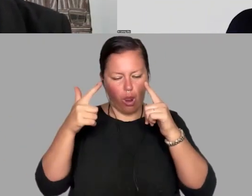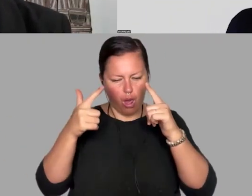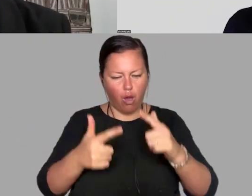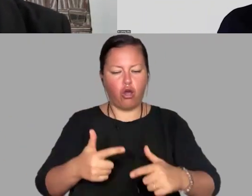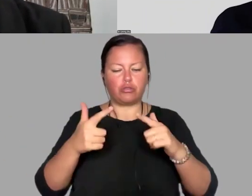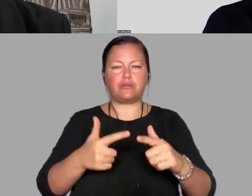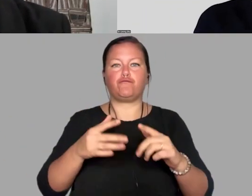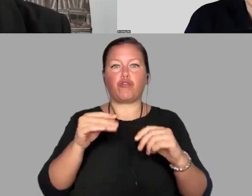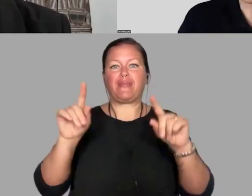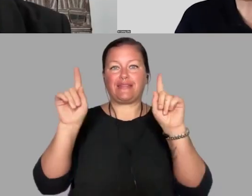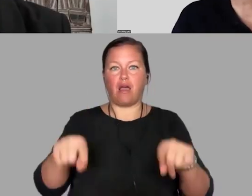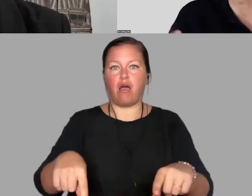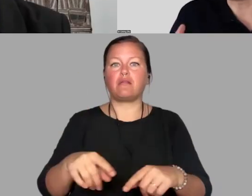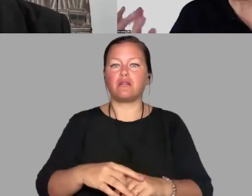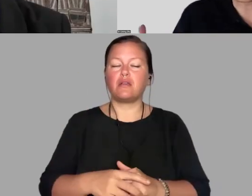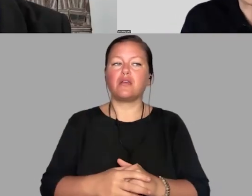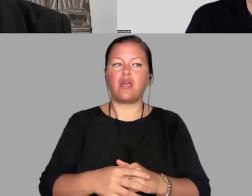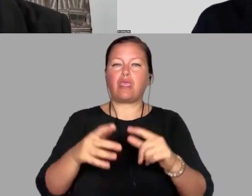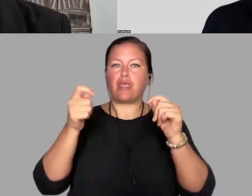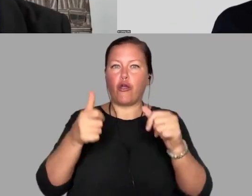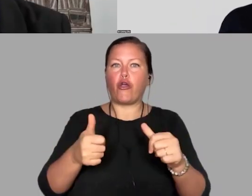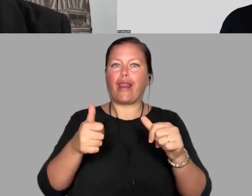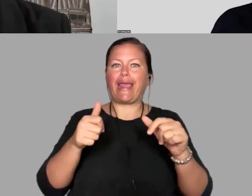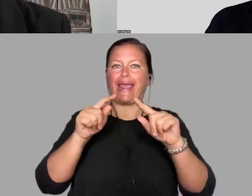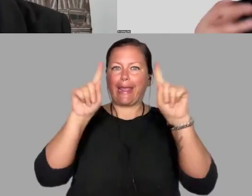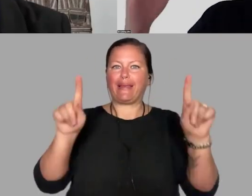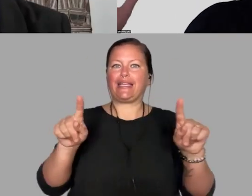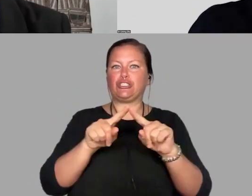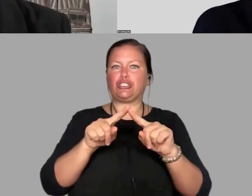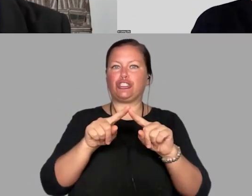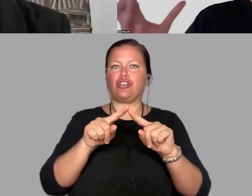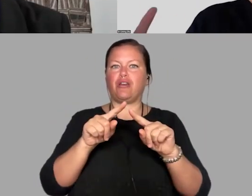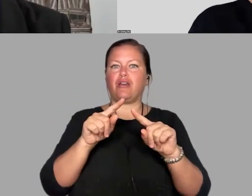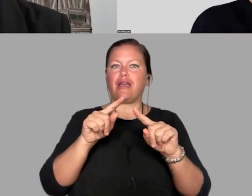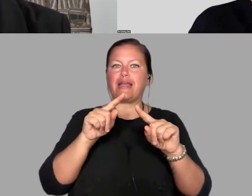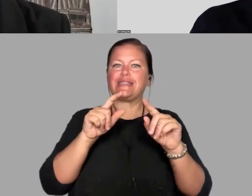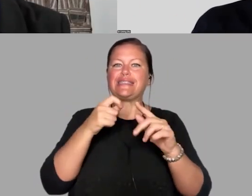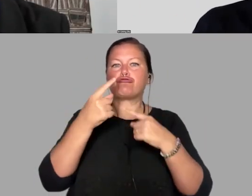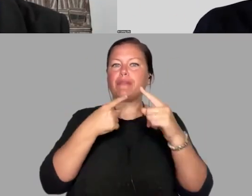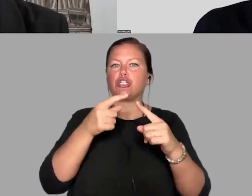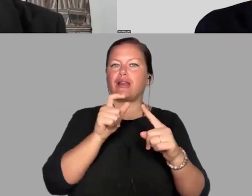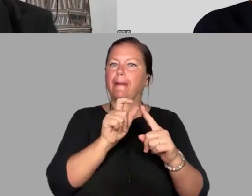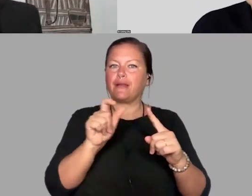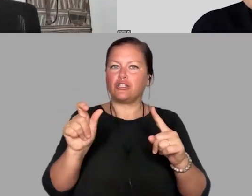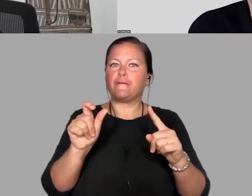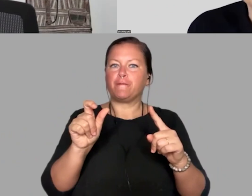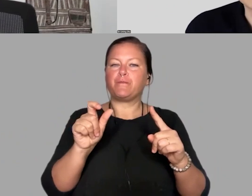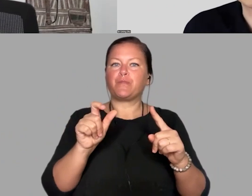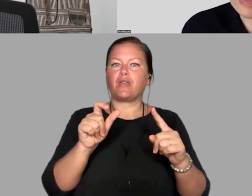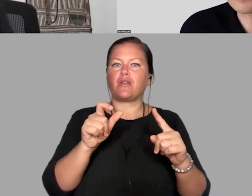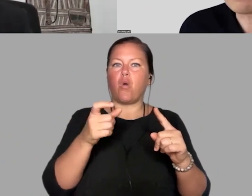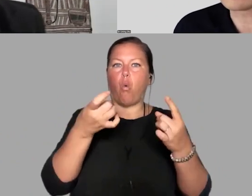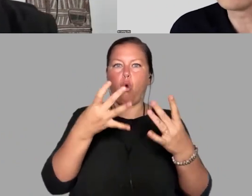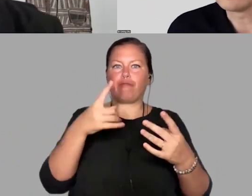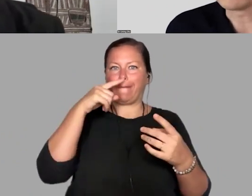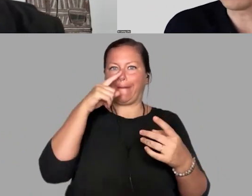the beginning. The very early image net is about scraping millions of images with already human put a